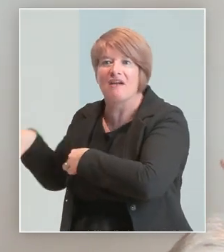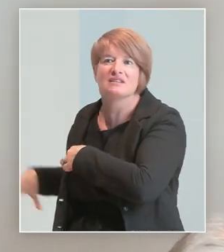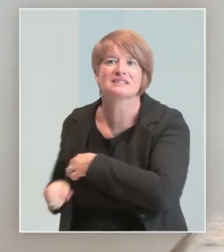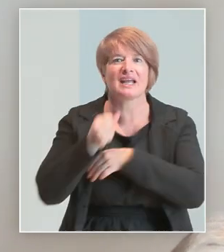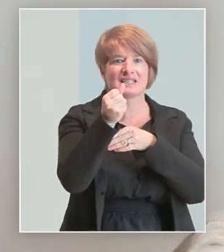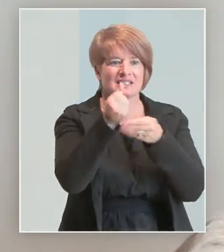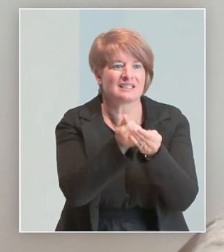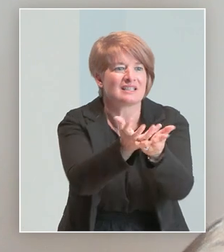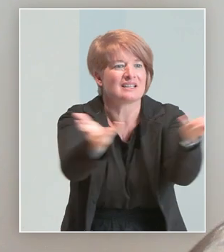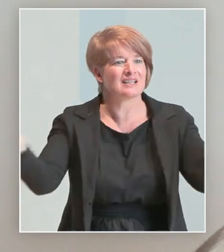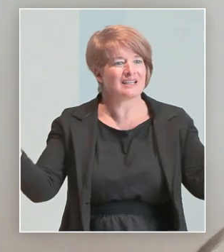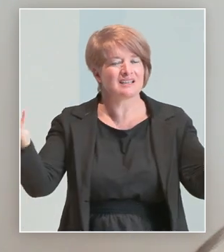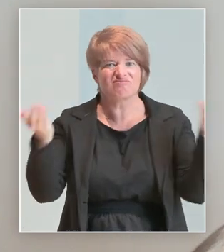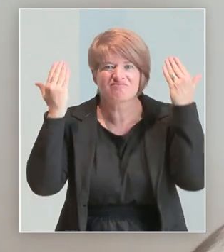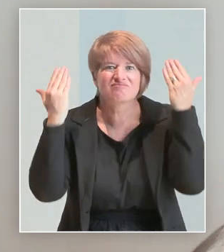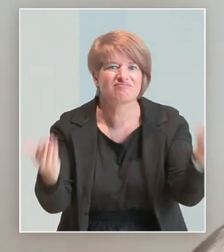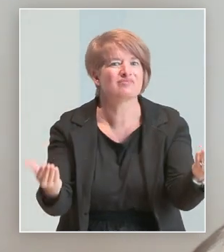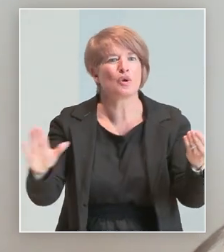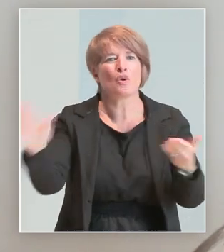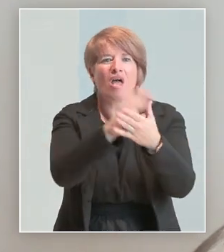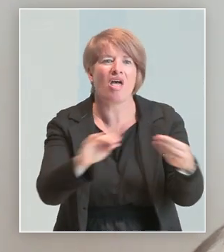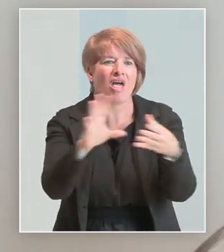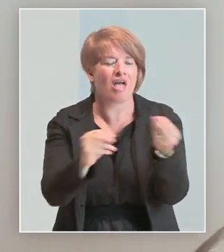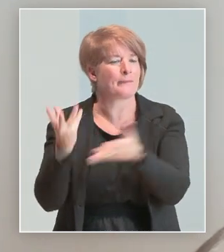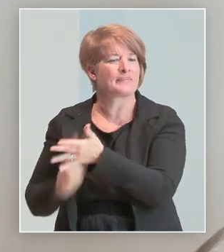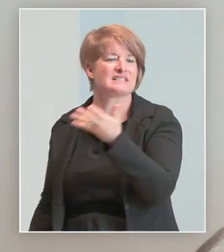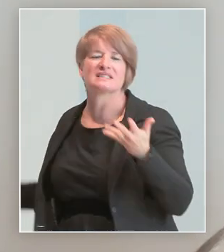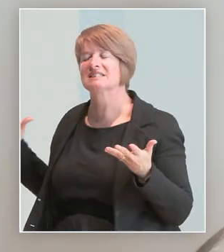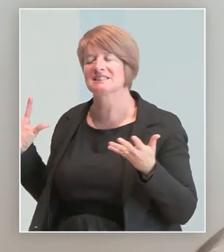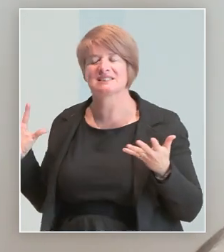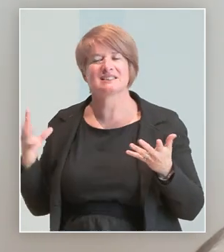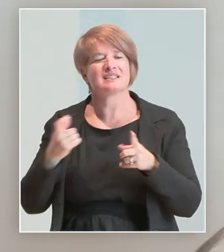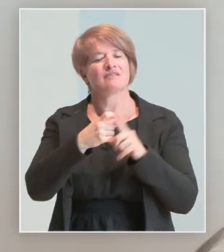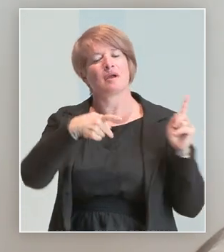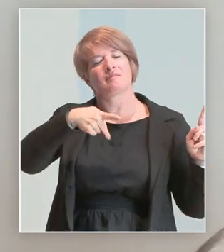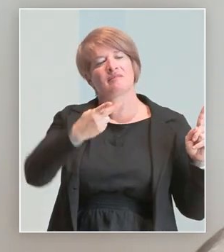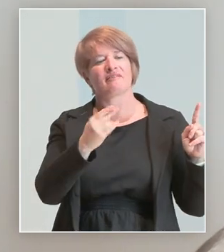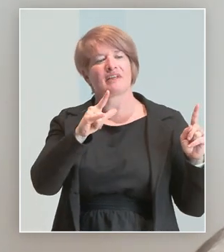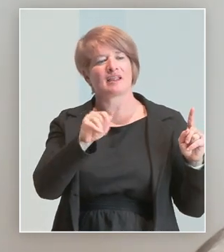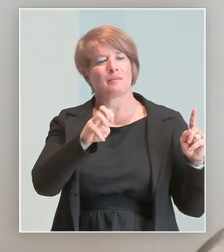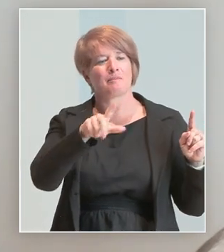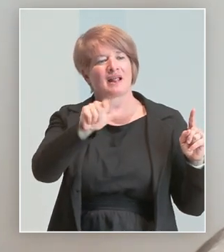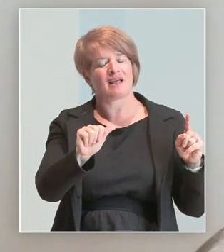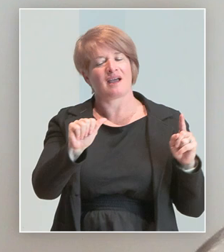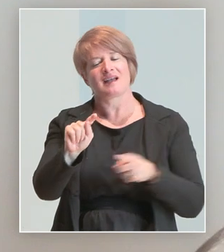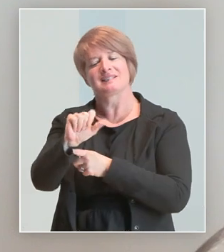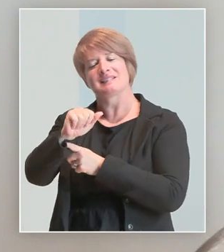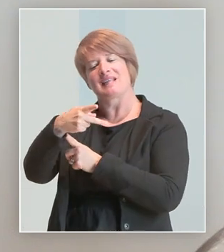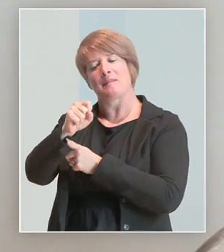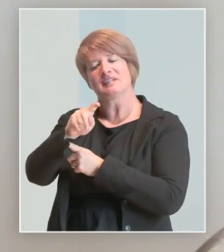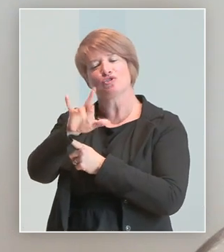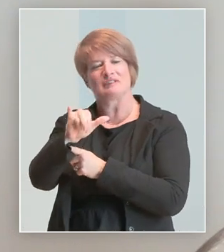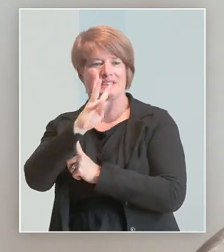open. Let your tongue go missing. Excerpt of Philomela's tapestry speaks for